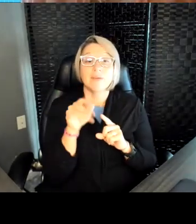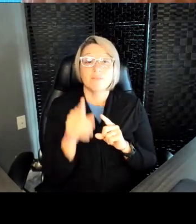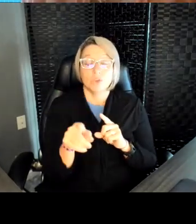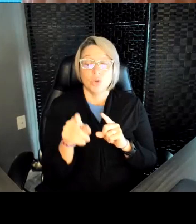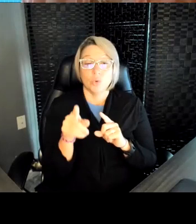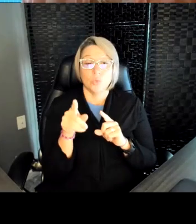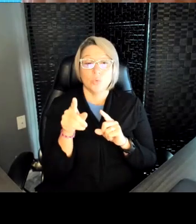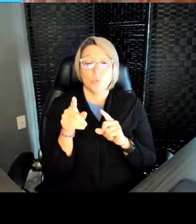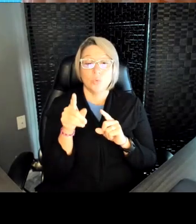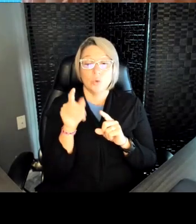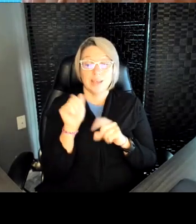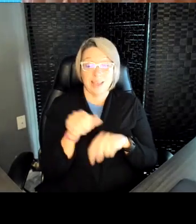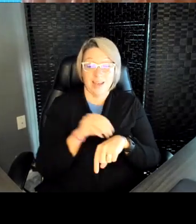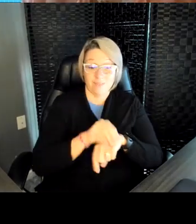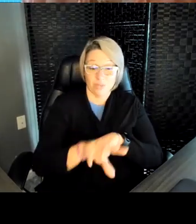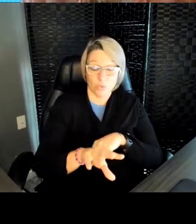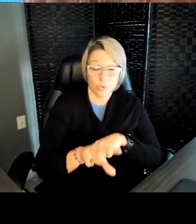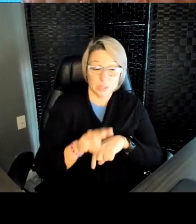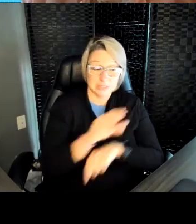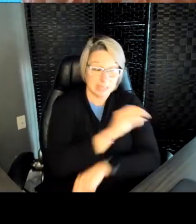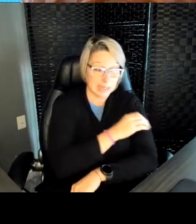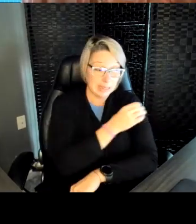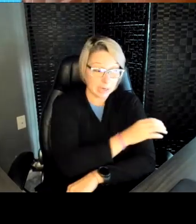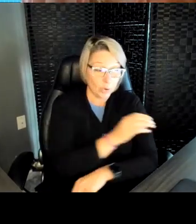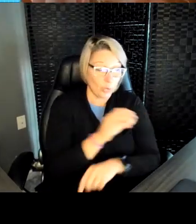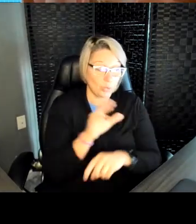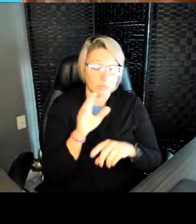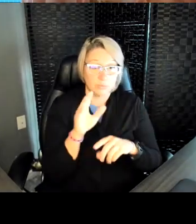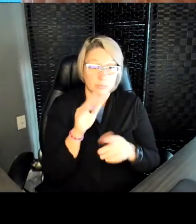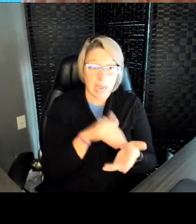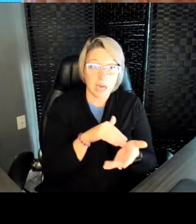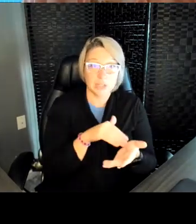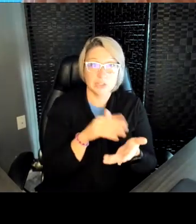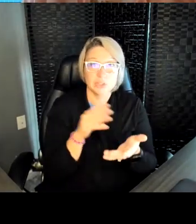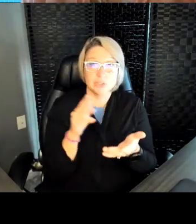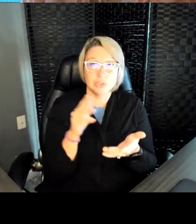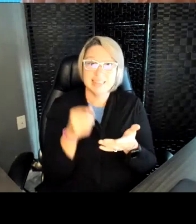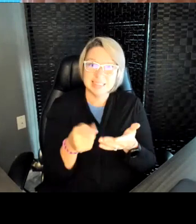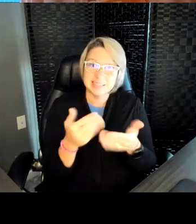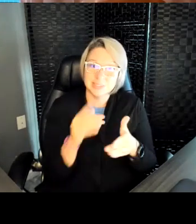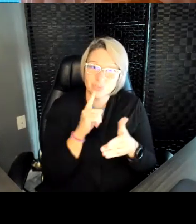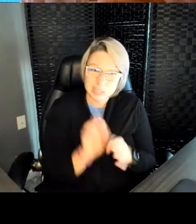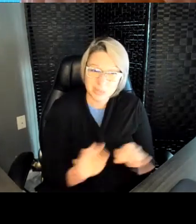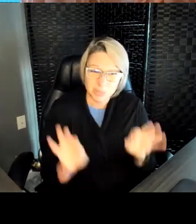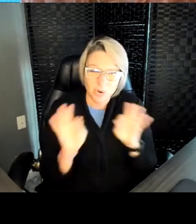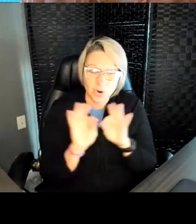position of influence with clinical practitioners, these are really important things, because what they get